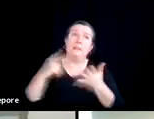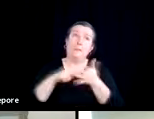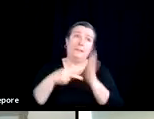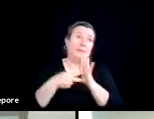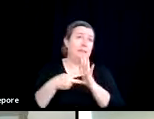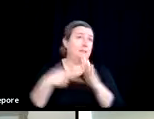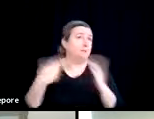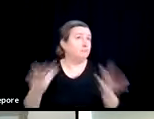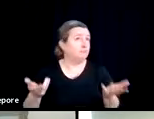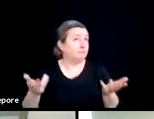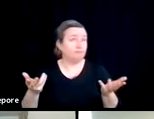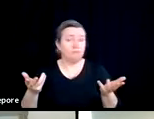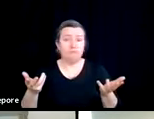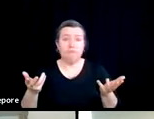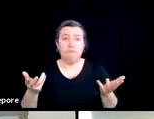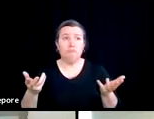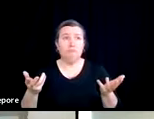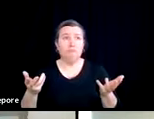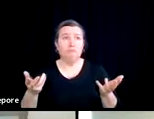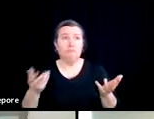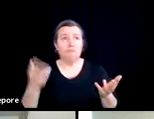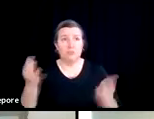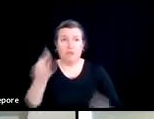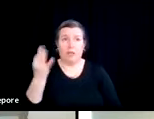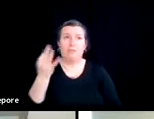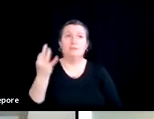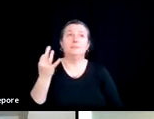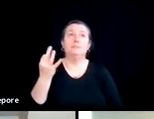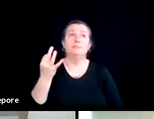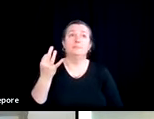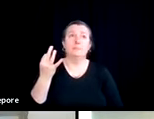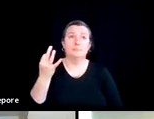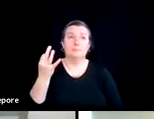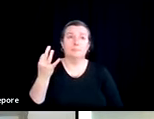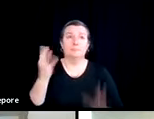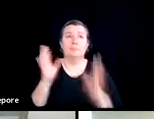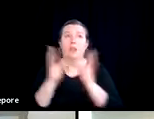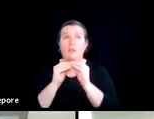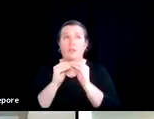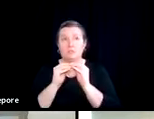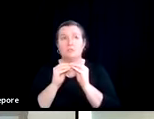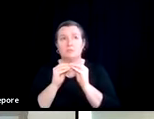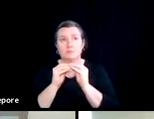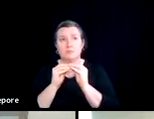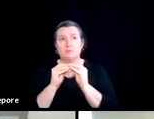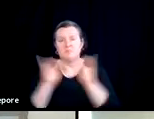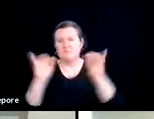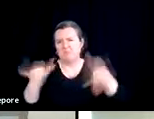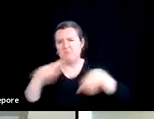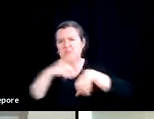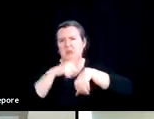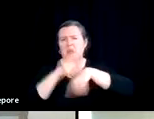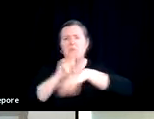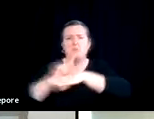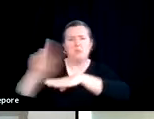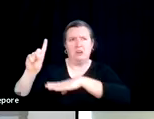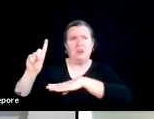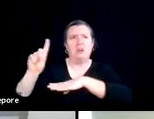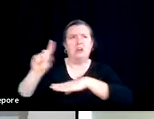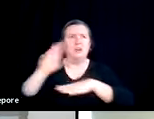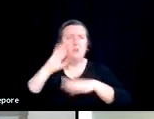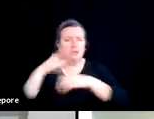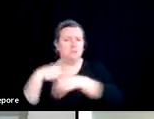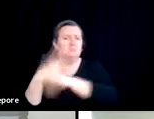our Friday press conference will be usual time, but it'll be in this format, would be my